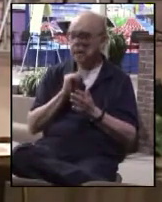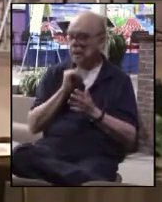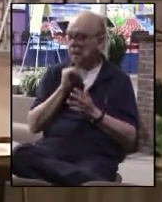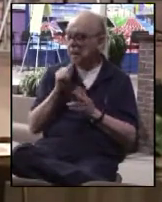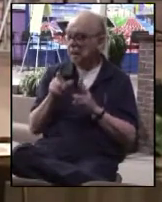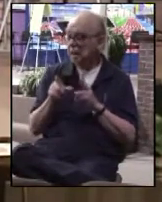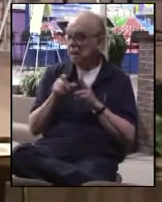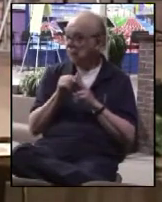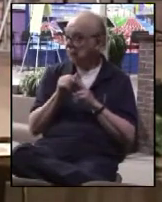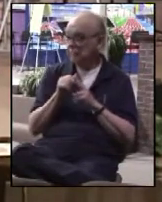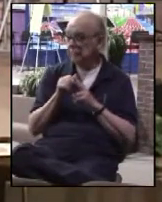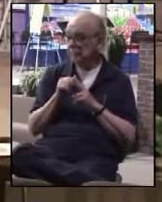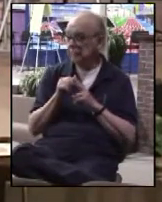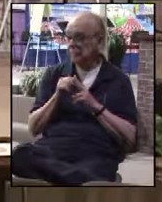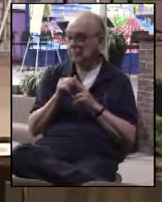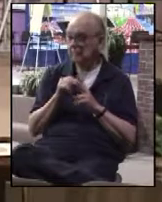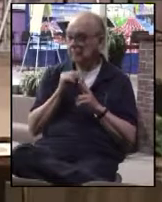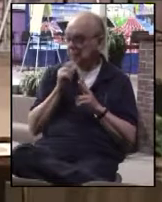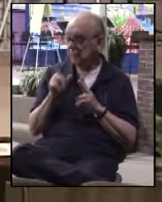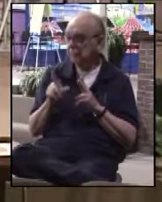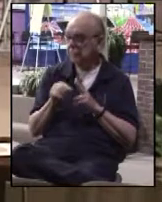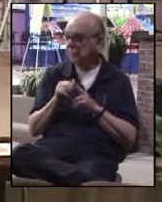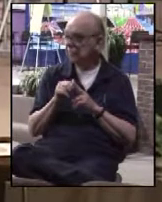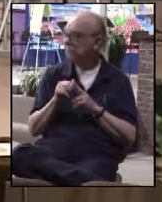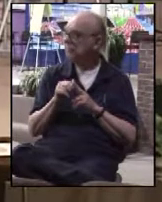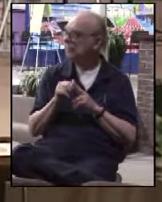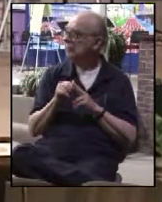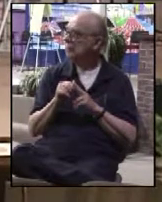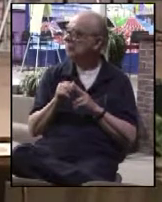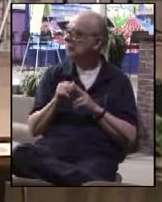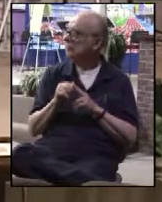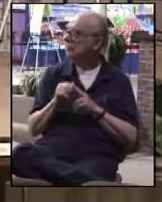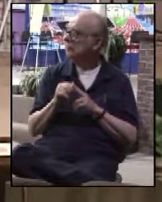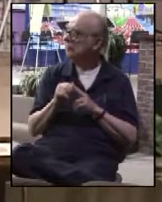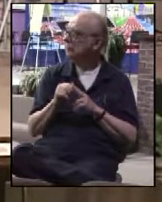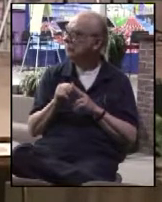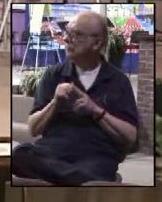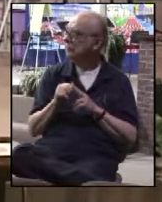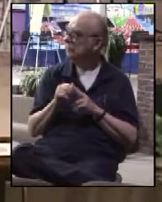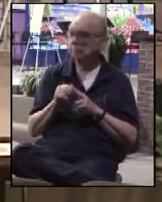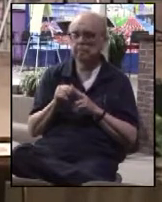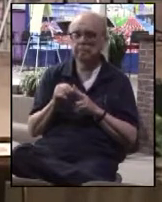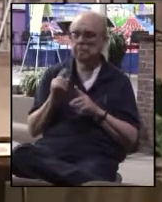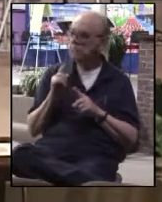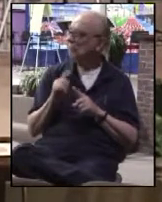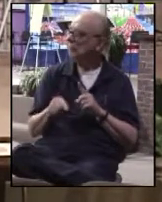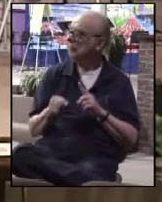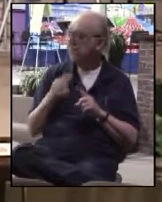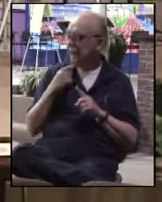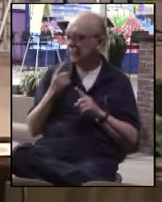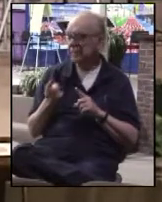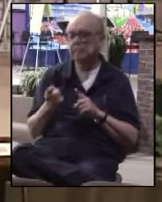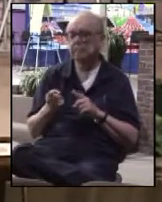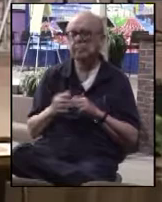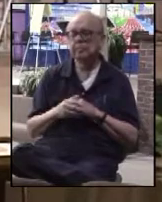you can't say